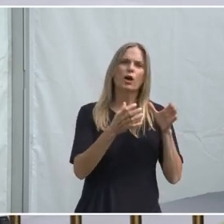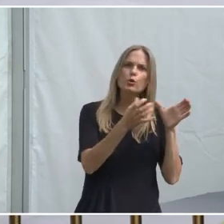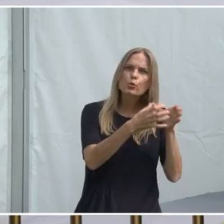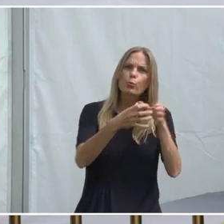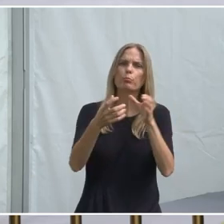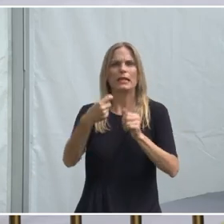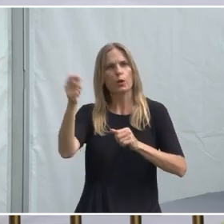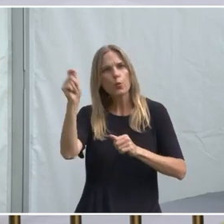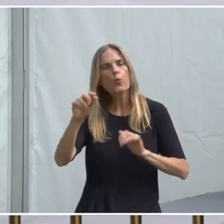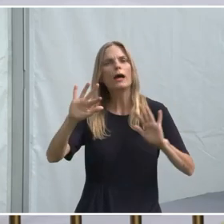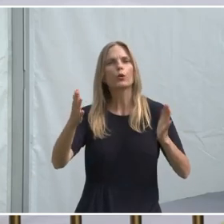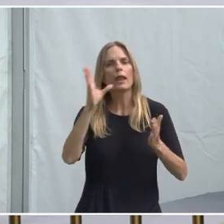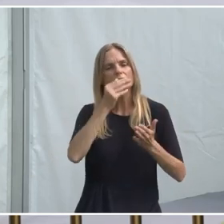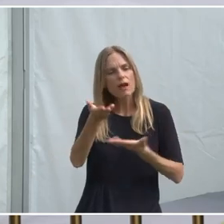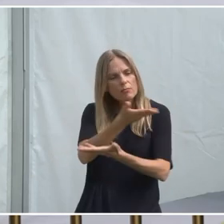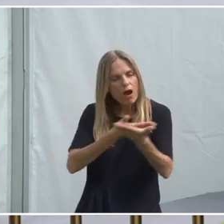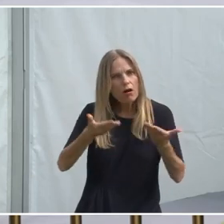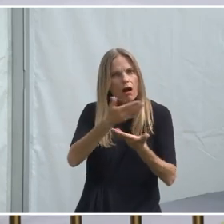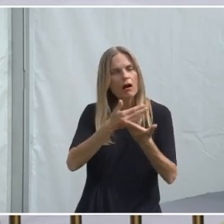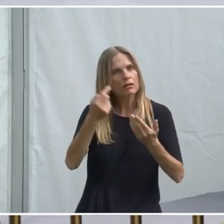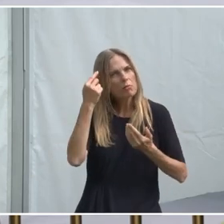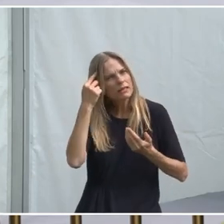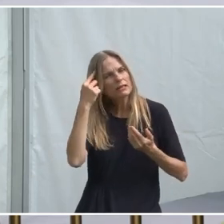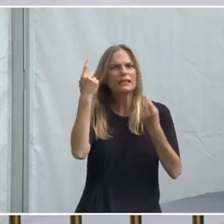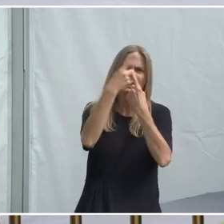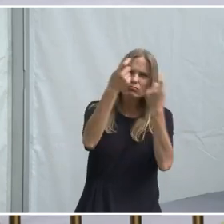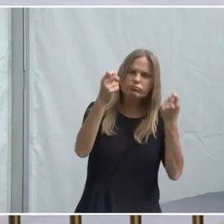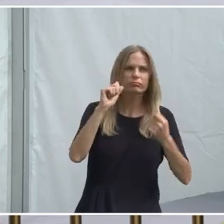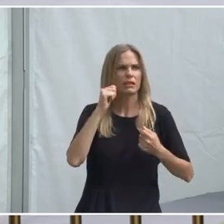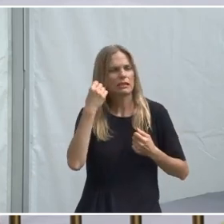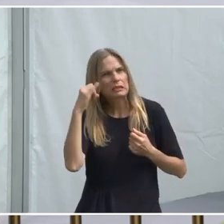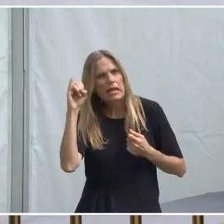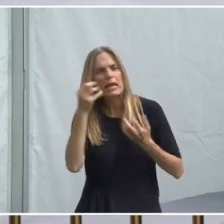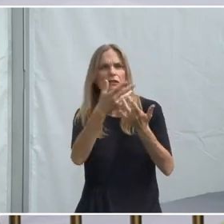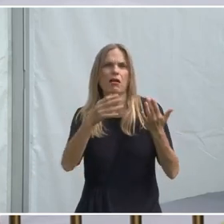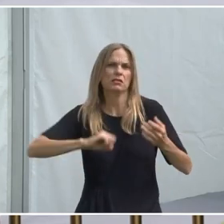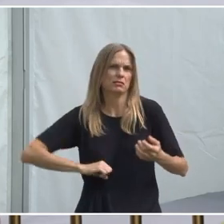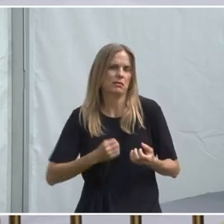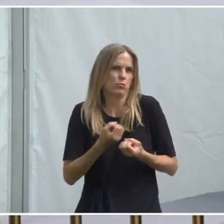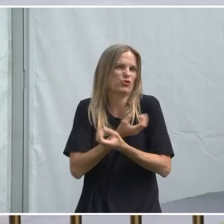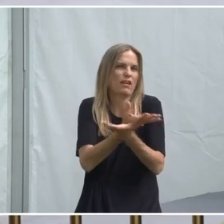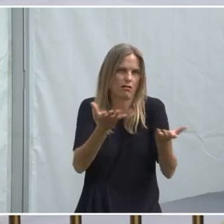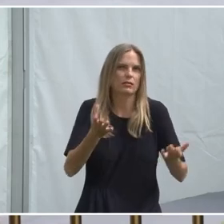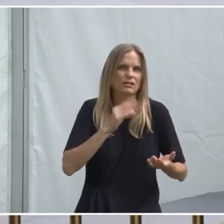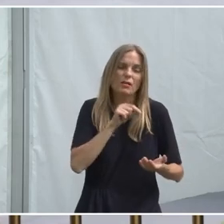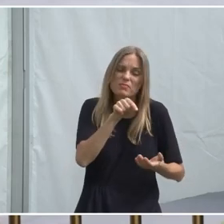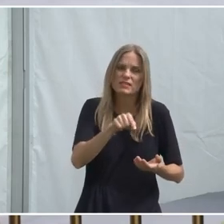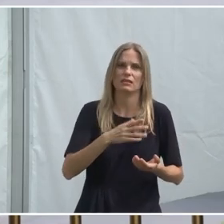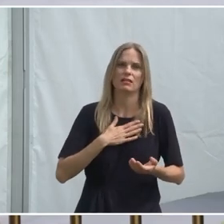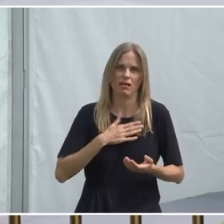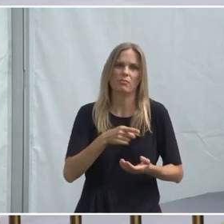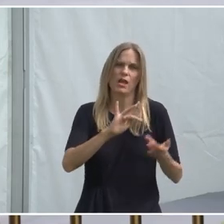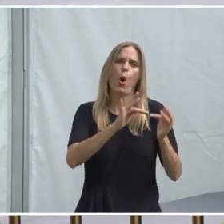share ideas, share knowledge, share friendships. And I think that's the way we're probably going to work with the